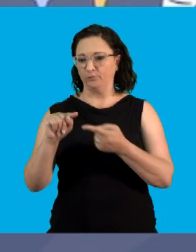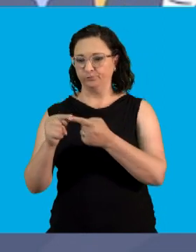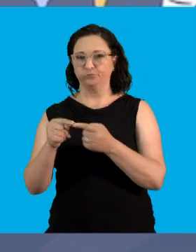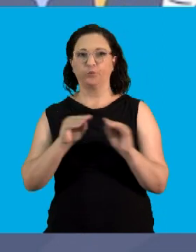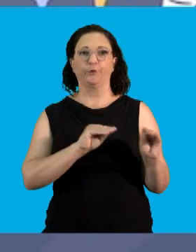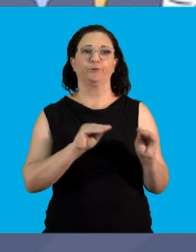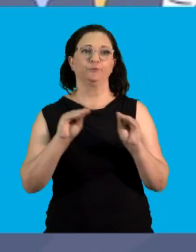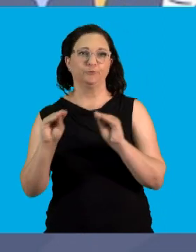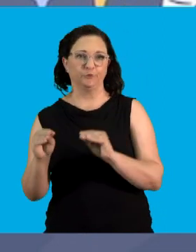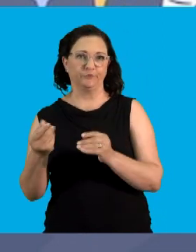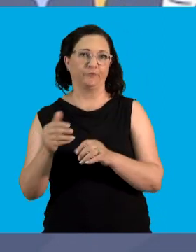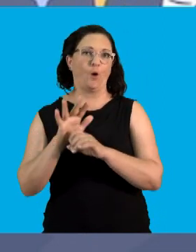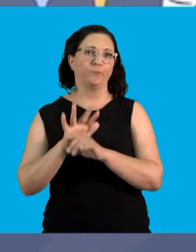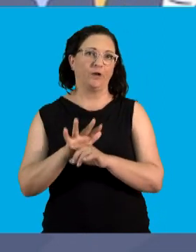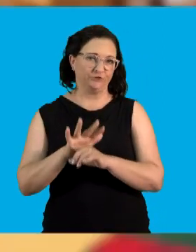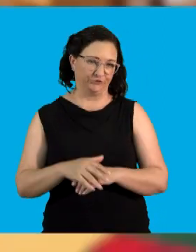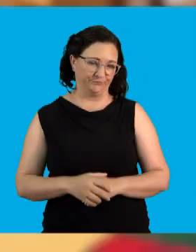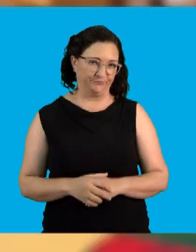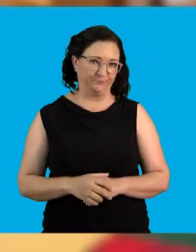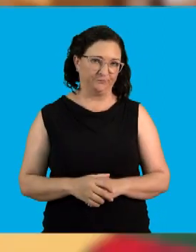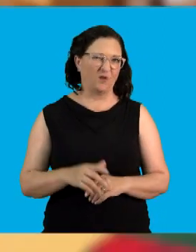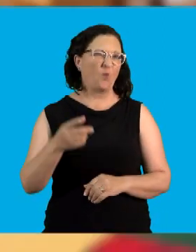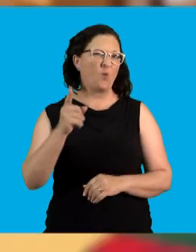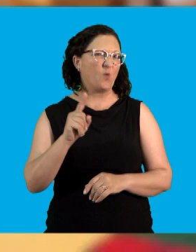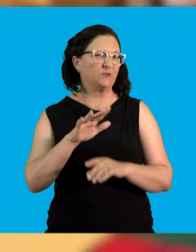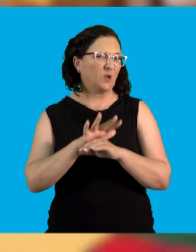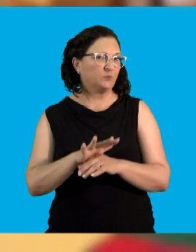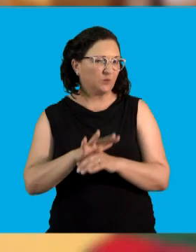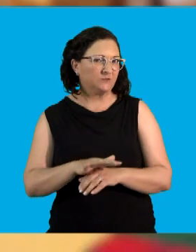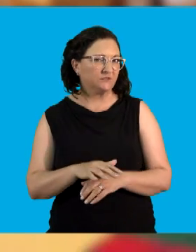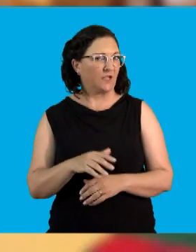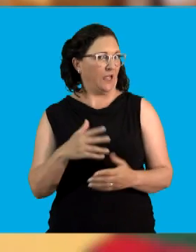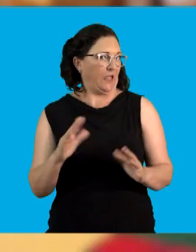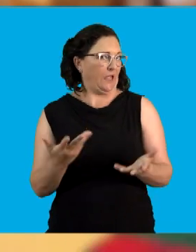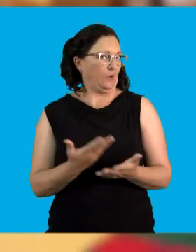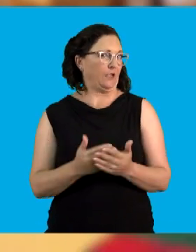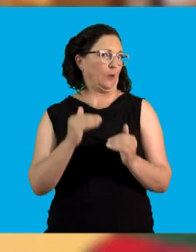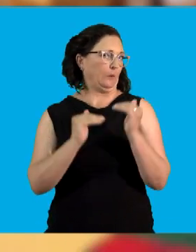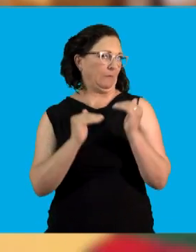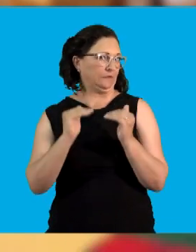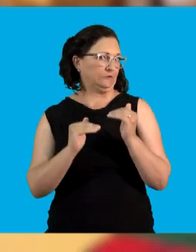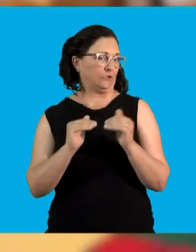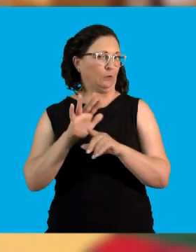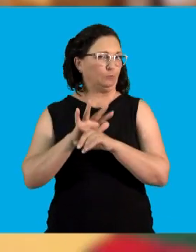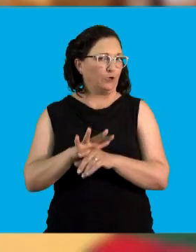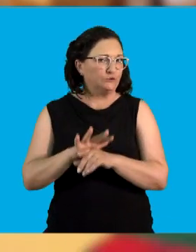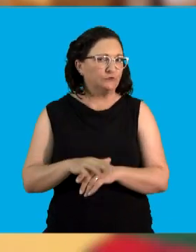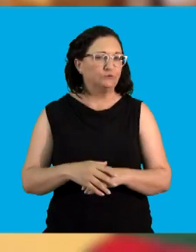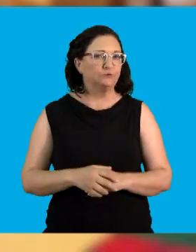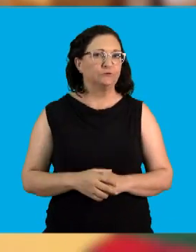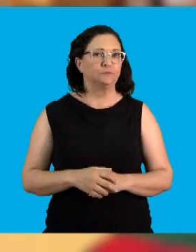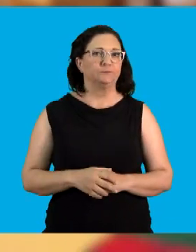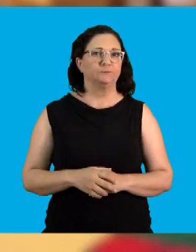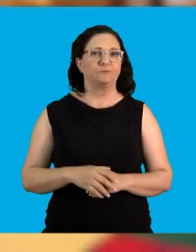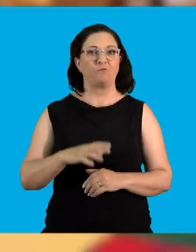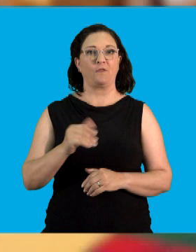another. So during the course of this lesson, you're going to be focusing on pressure, what pressure is, how can we measure pressure, and how does